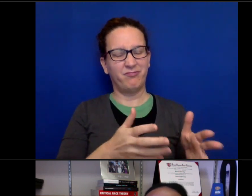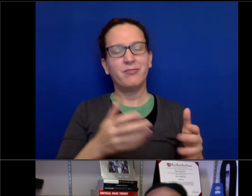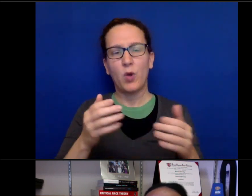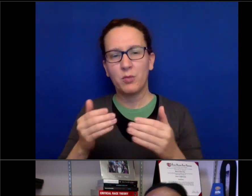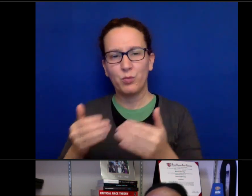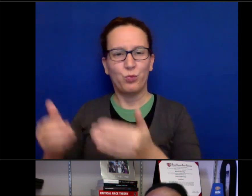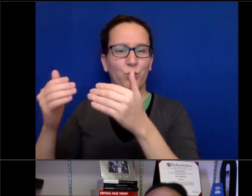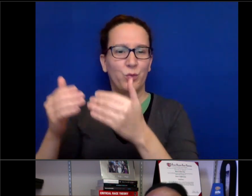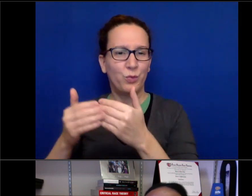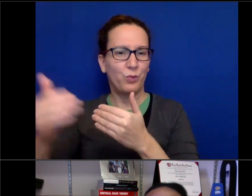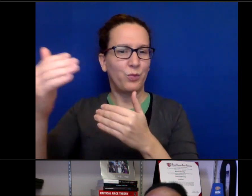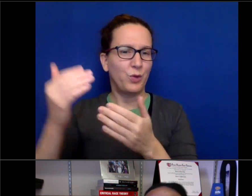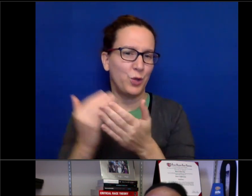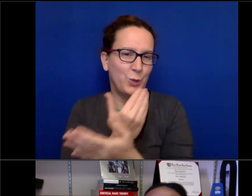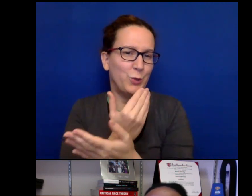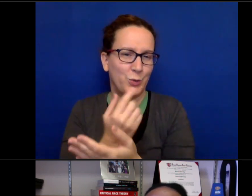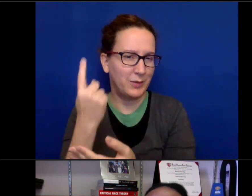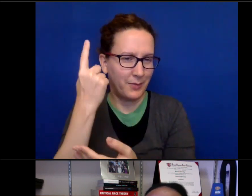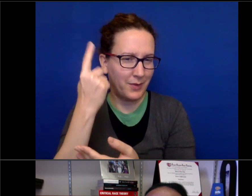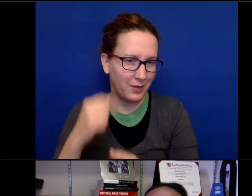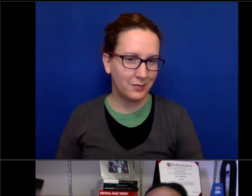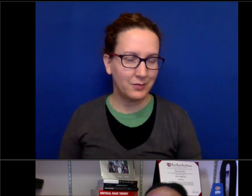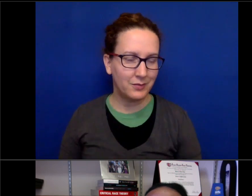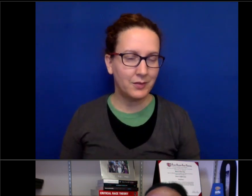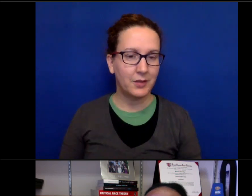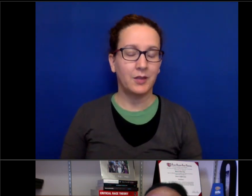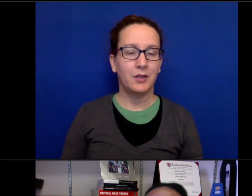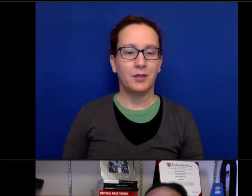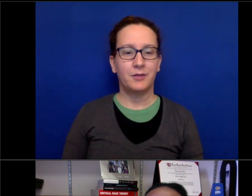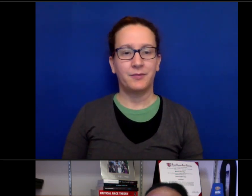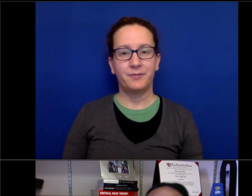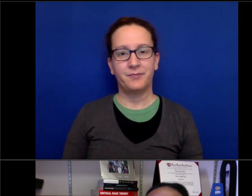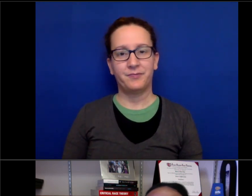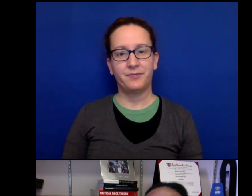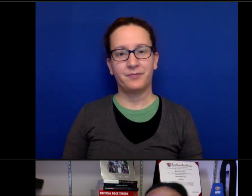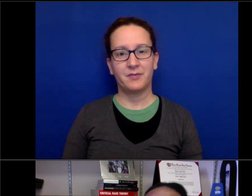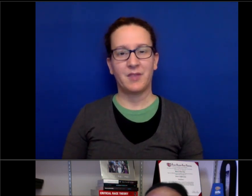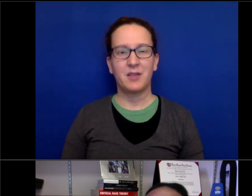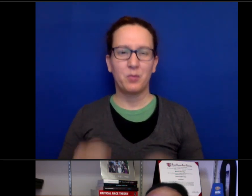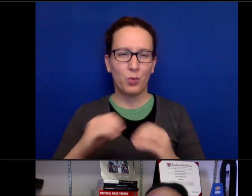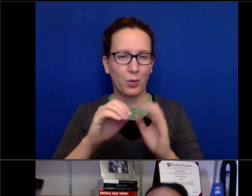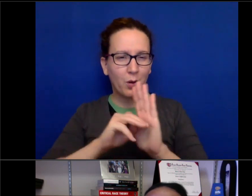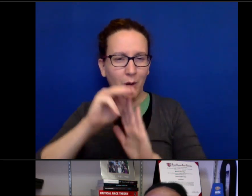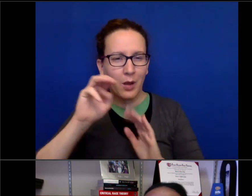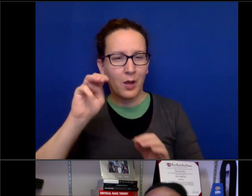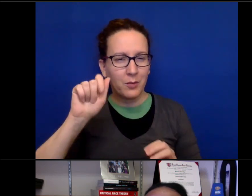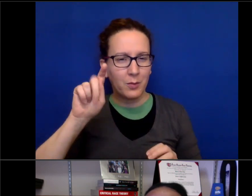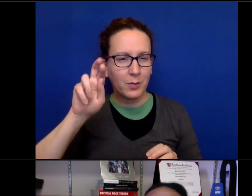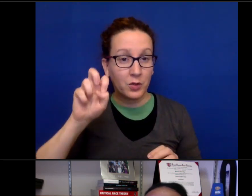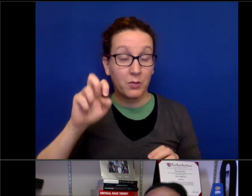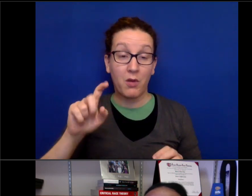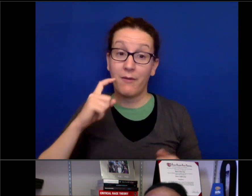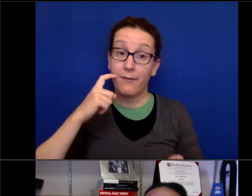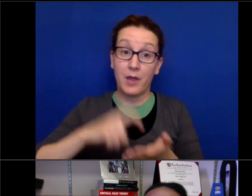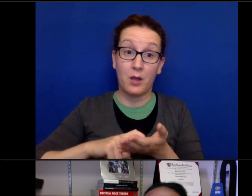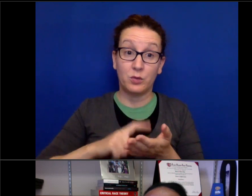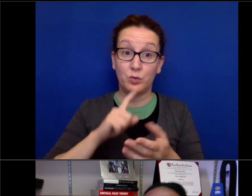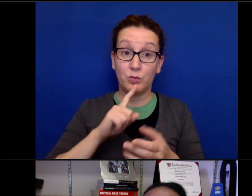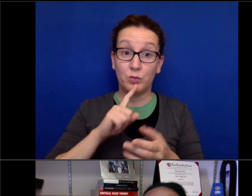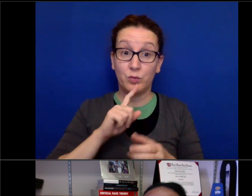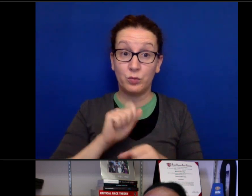So that's so that's probably comes with maturity and so on. But I really found that's a